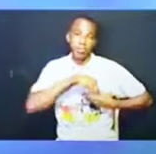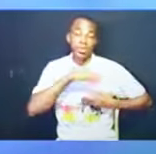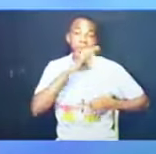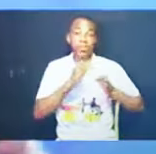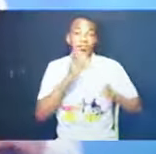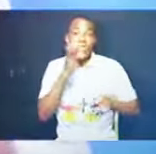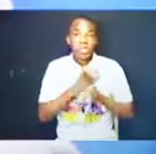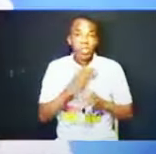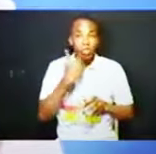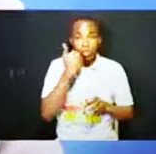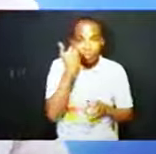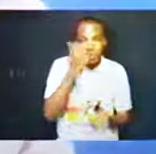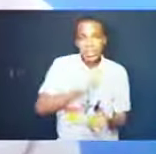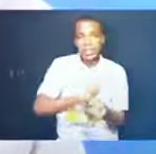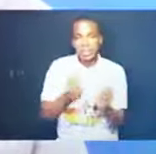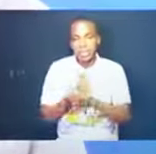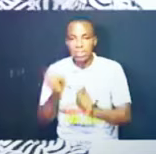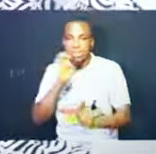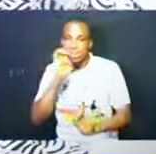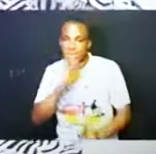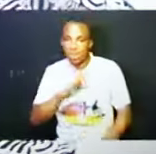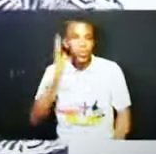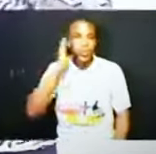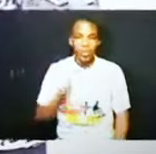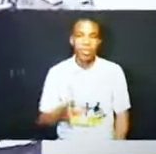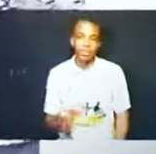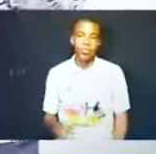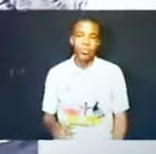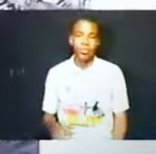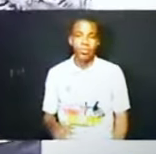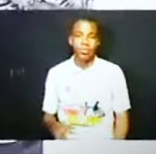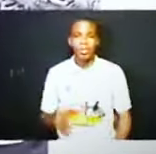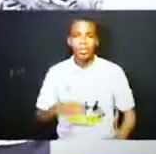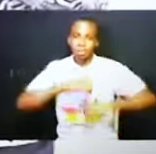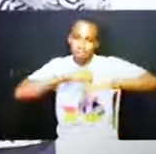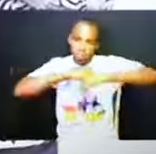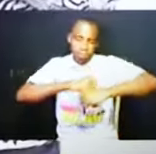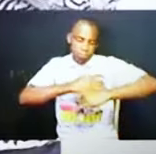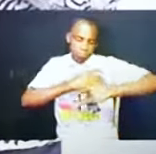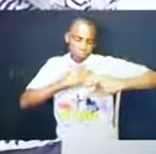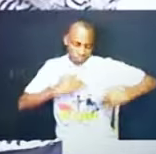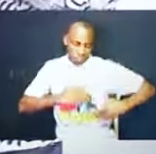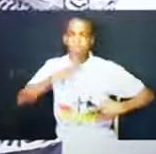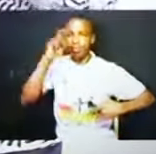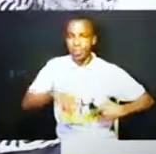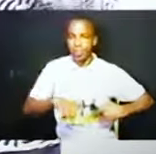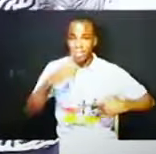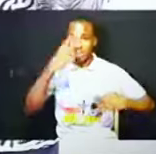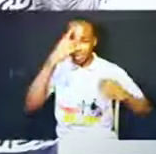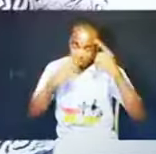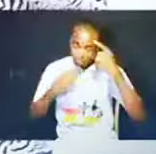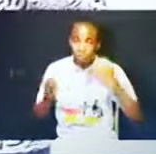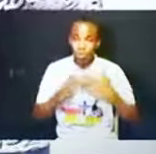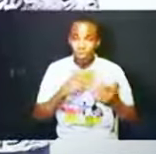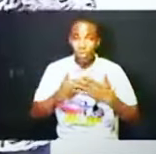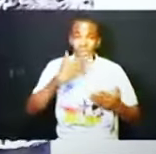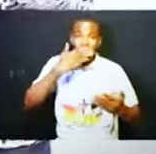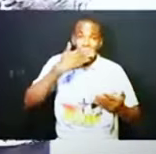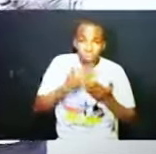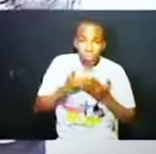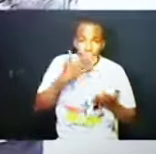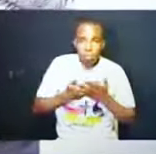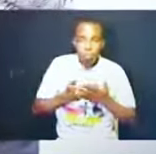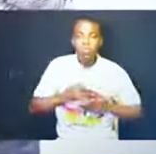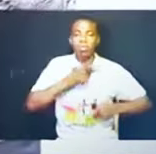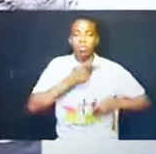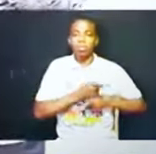say om guard your heart wa kuma ho ban sie out of it comes all issues of life emu enenkwa edifre nyina blessed are the